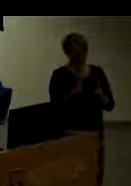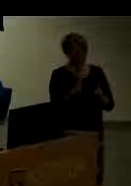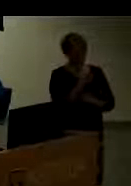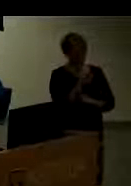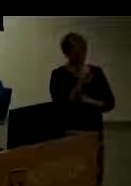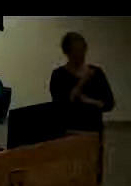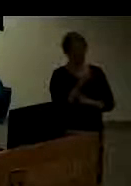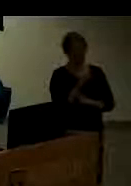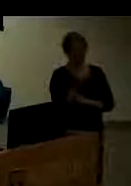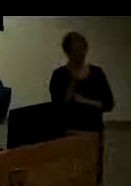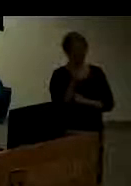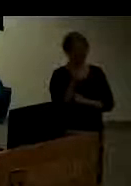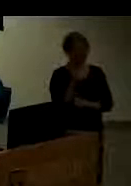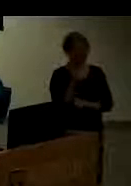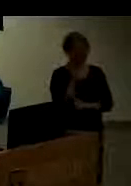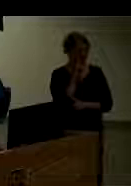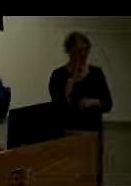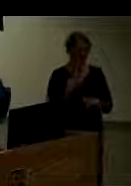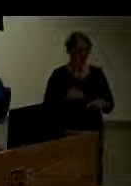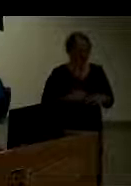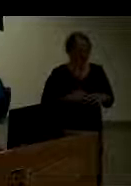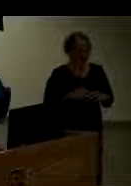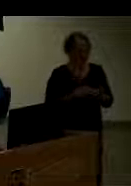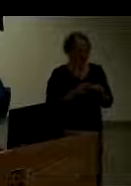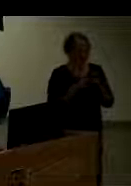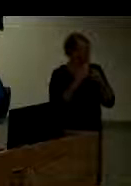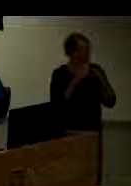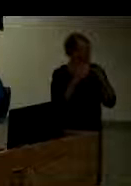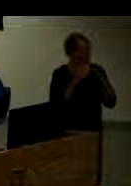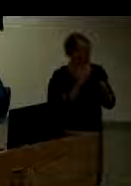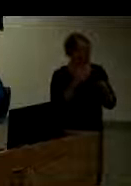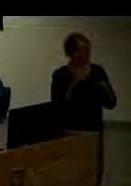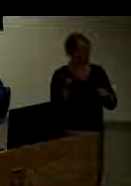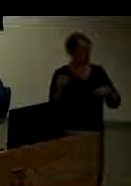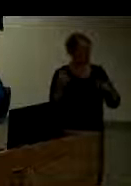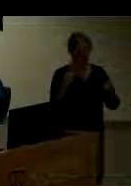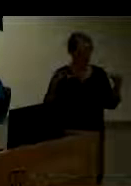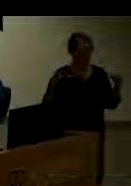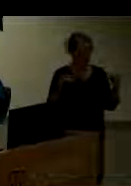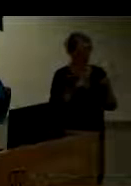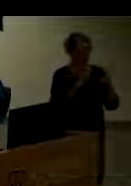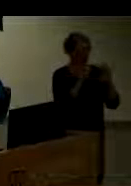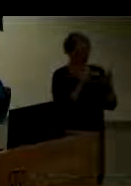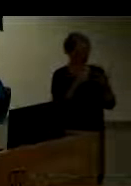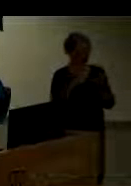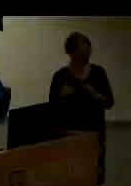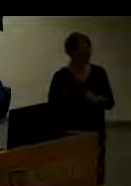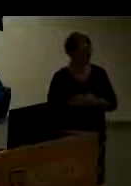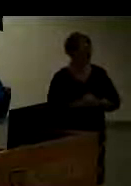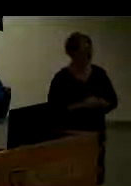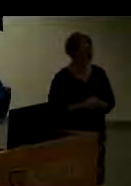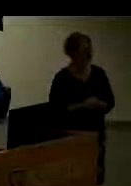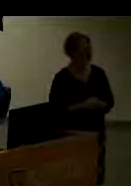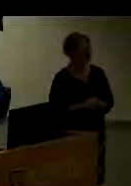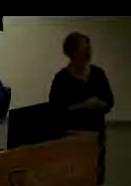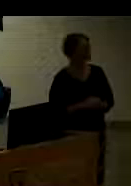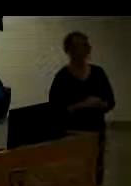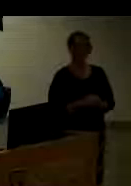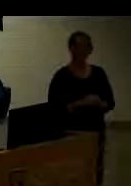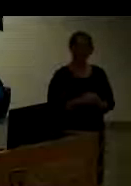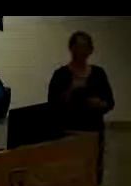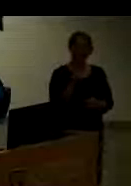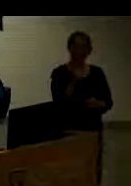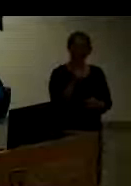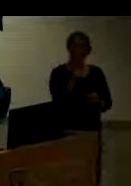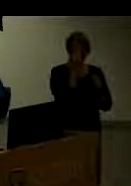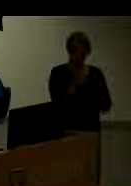and I think certainly for those who are in the reunion classes, I don't have to tell